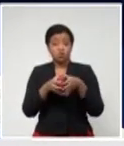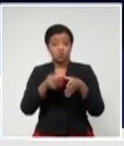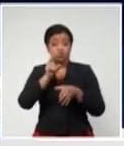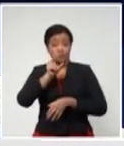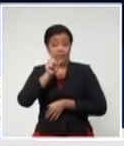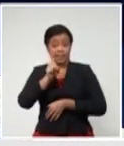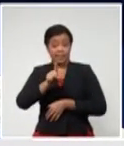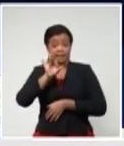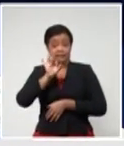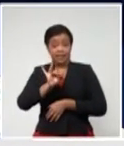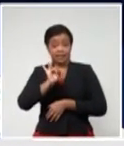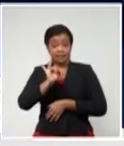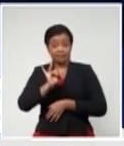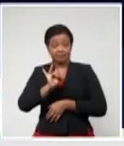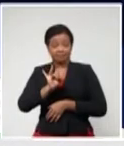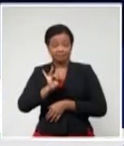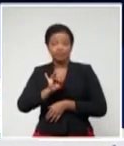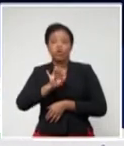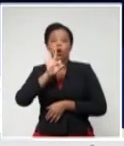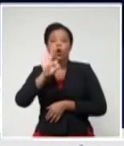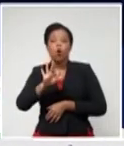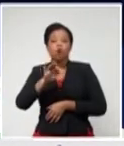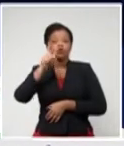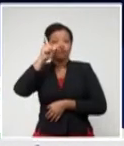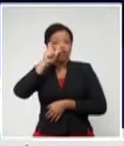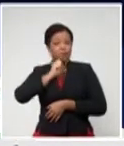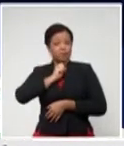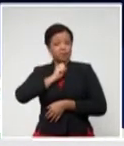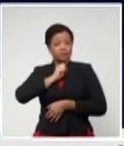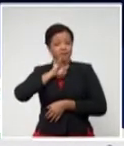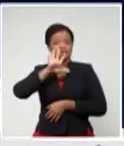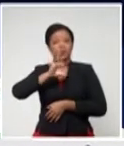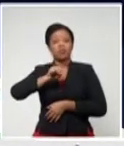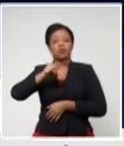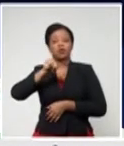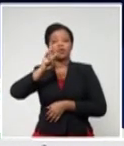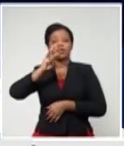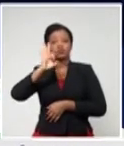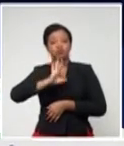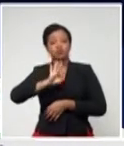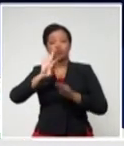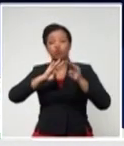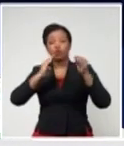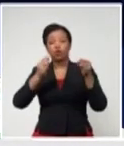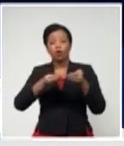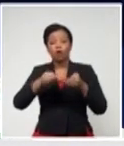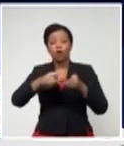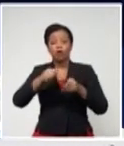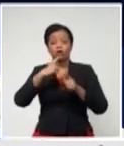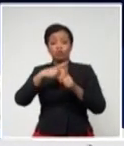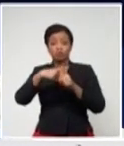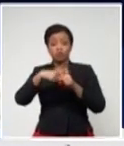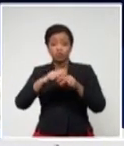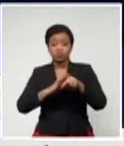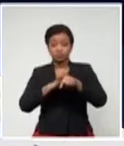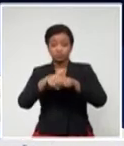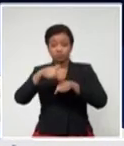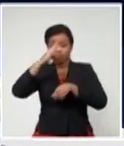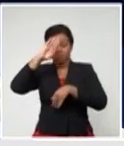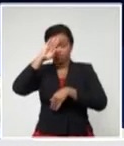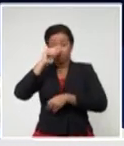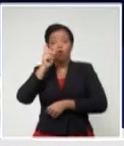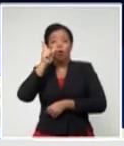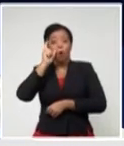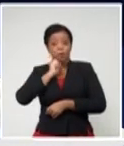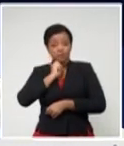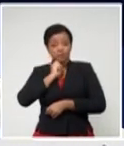Of all those that tested positive yesterday, 8 are male, for 50.3% of the total, and 9 are